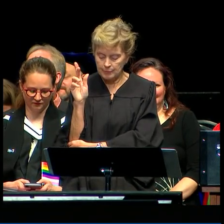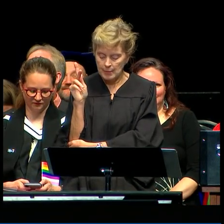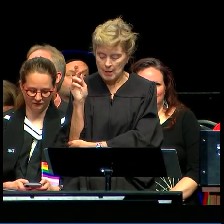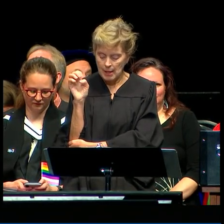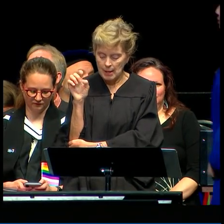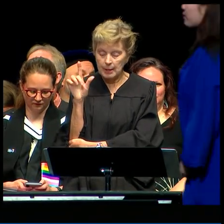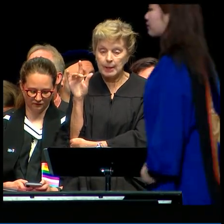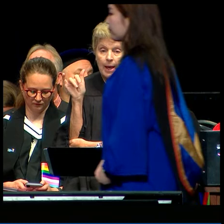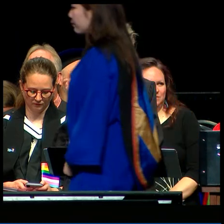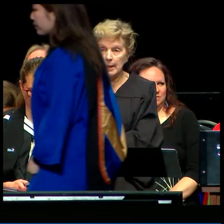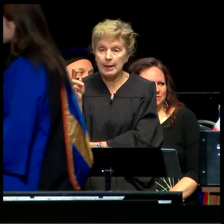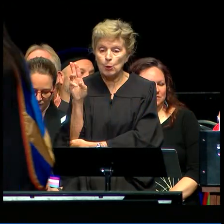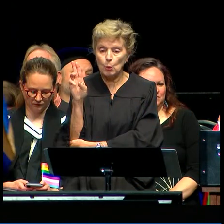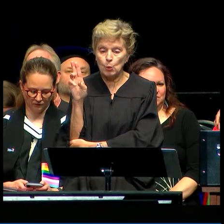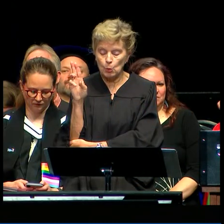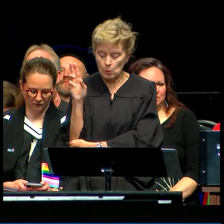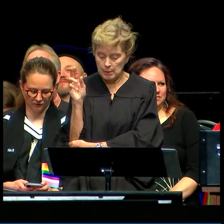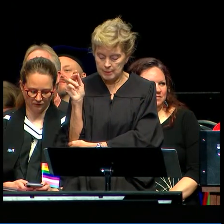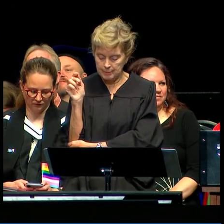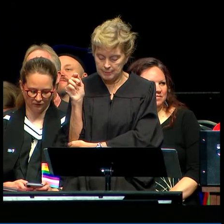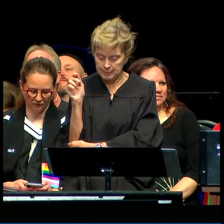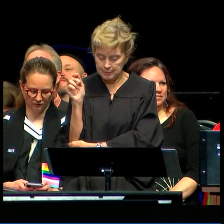Kelly Hu.